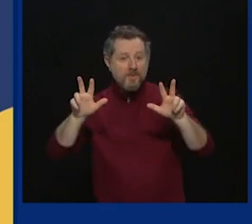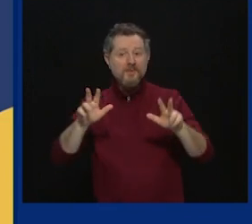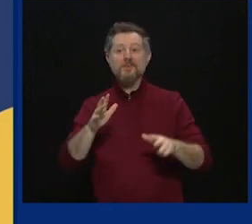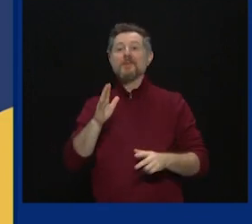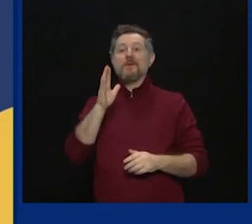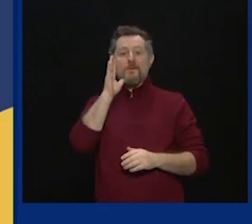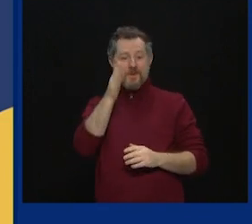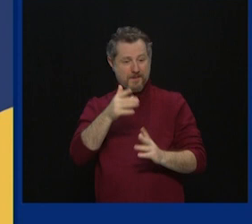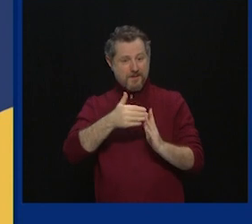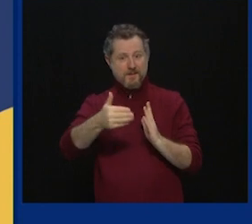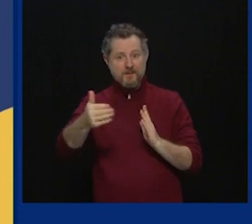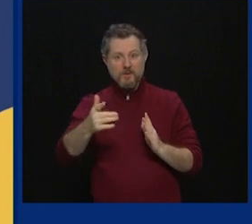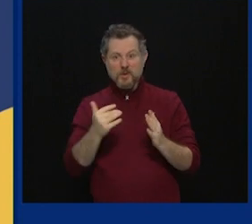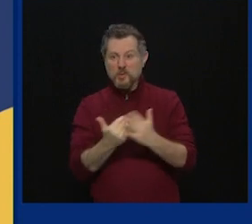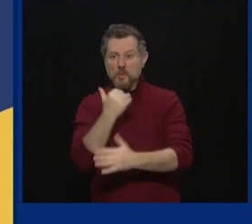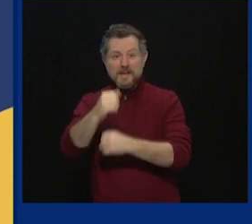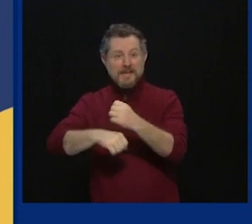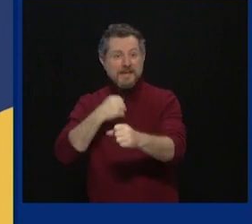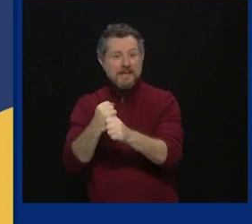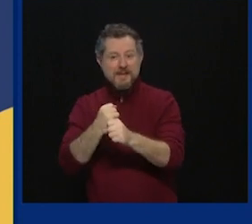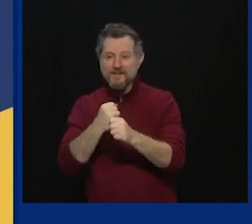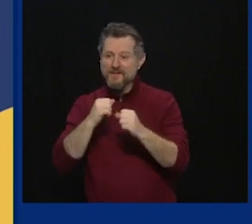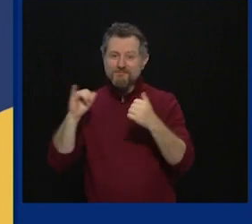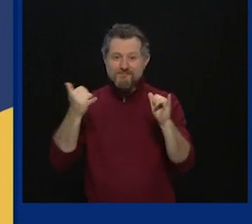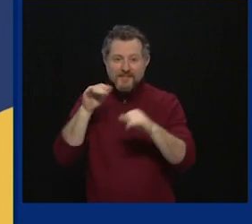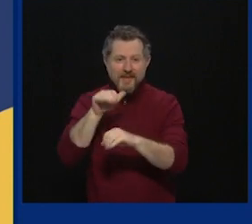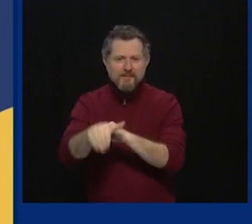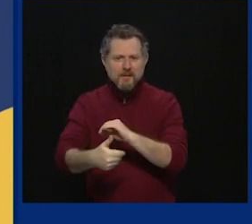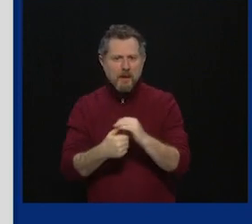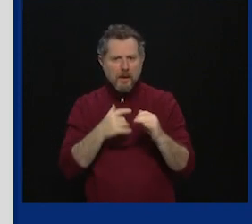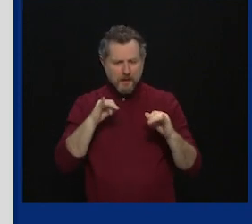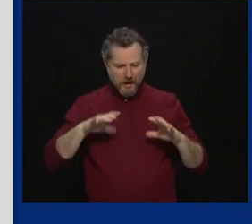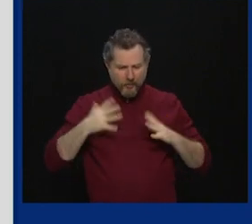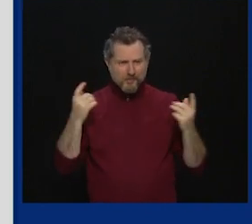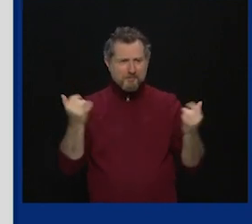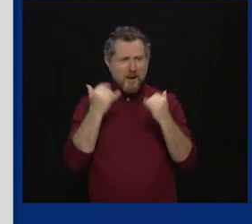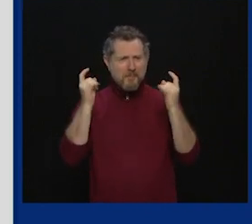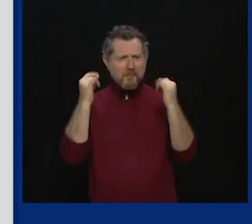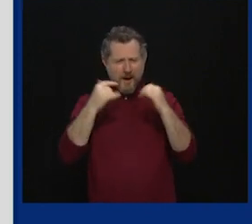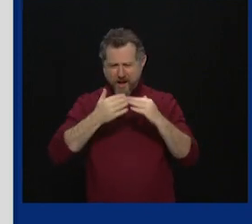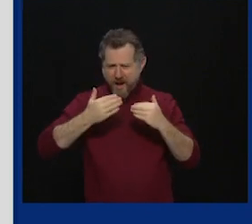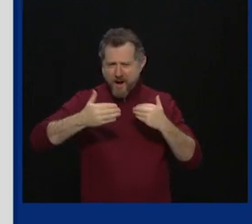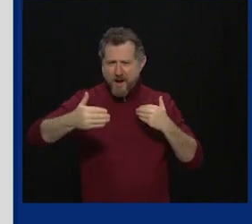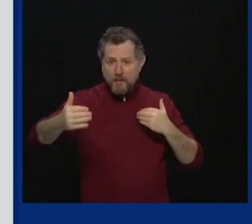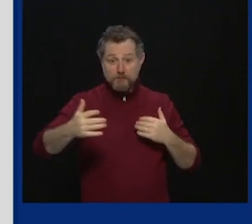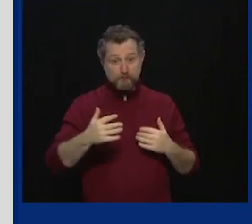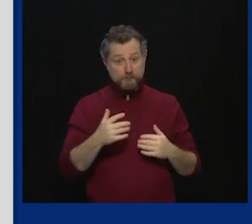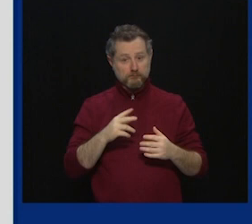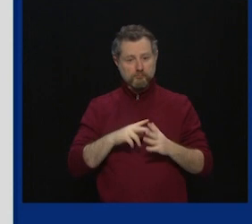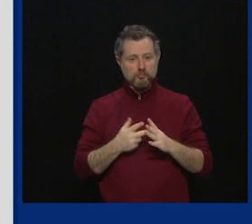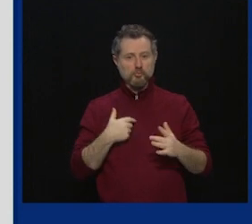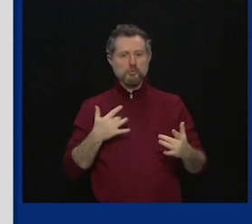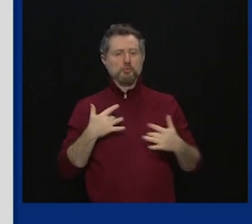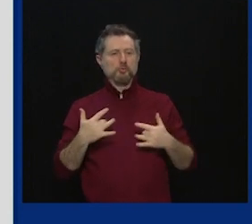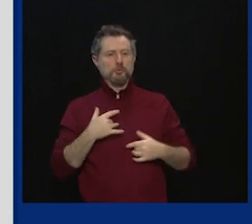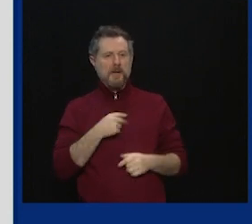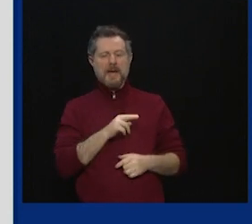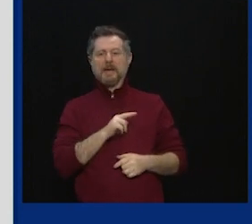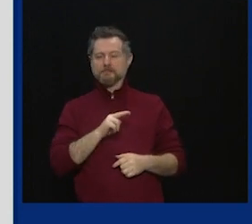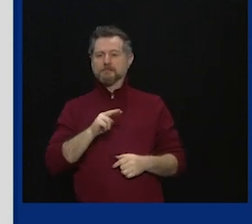that is an area of a day of celebration together, but it's also a concern of ours. So let's look at the cases, number